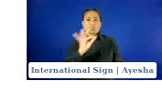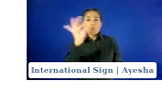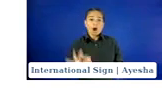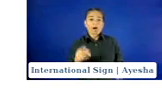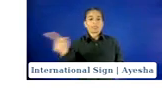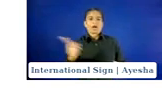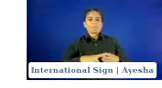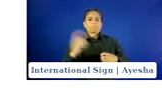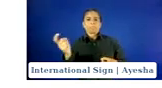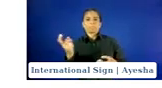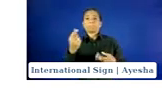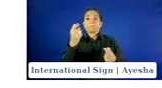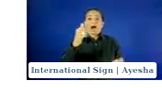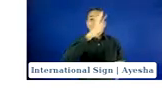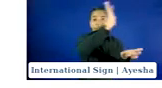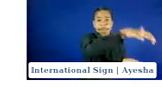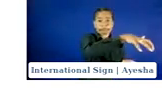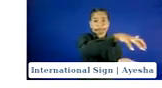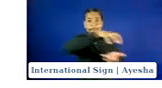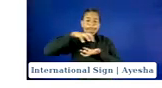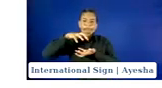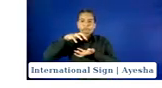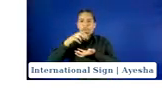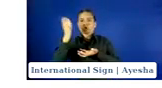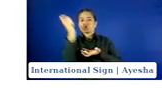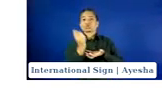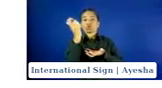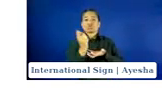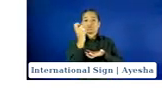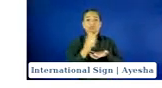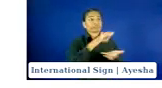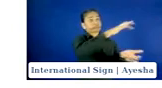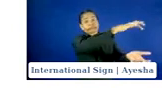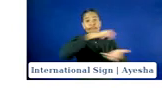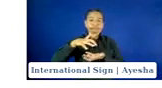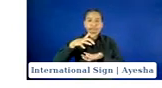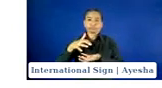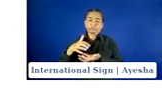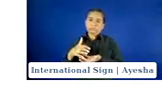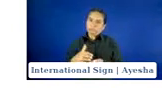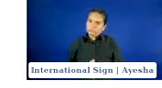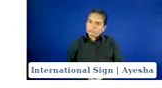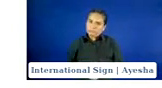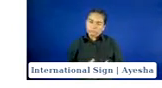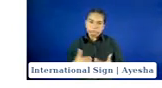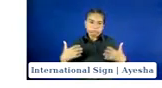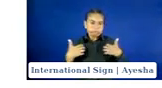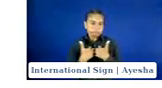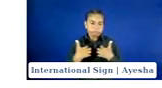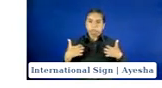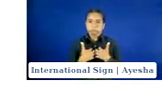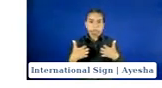And it is particularly concerning that a majority of lump sum